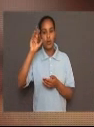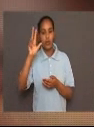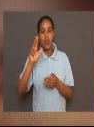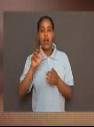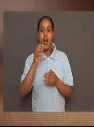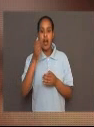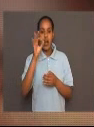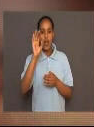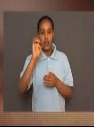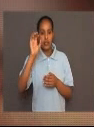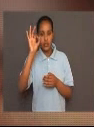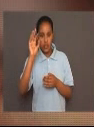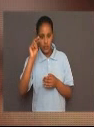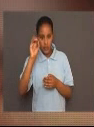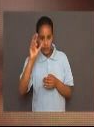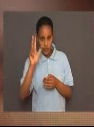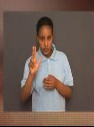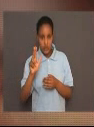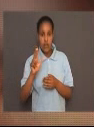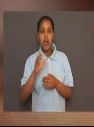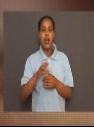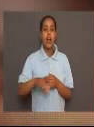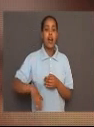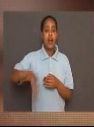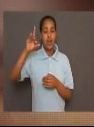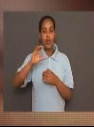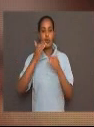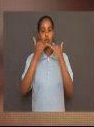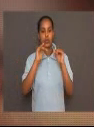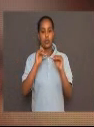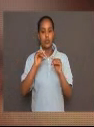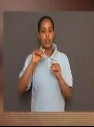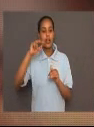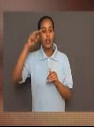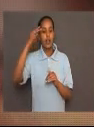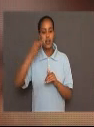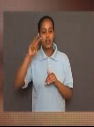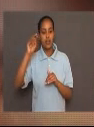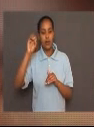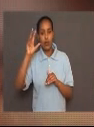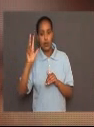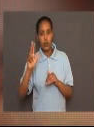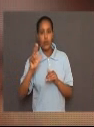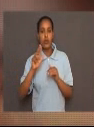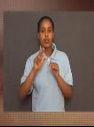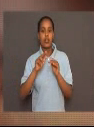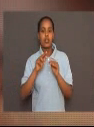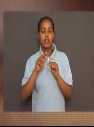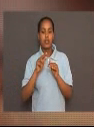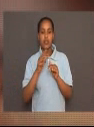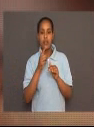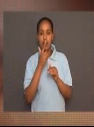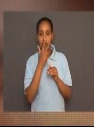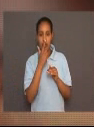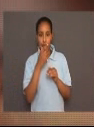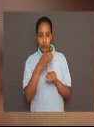3 nitrate, though, the higher the concentration of nitric acid, the deeper red the